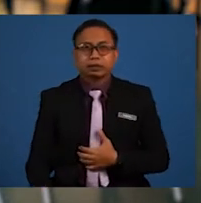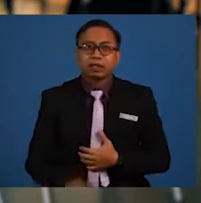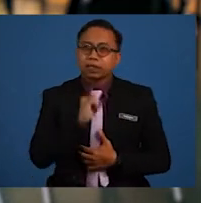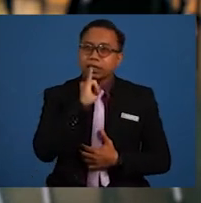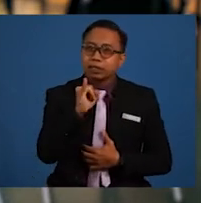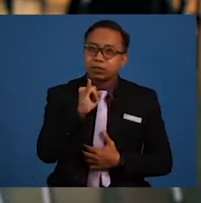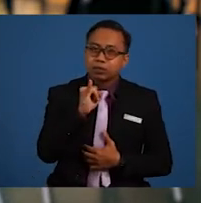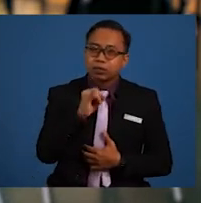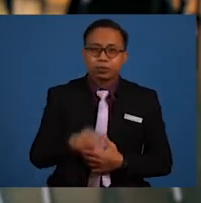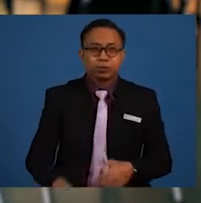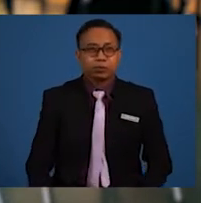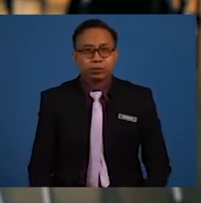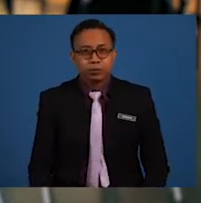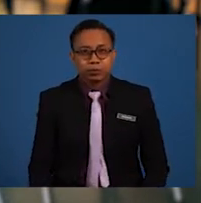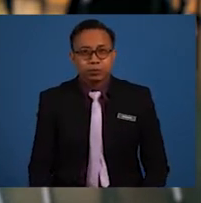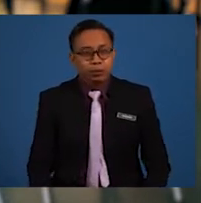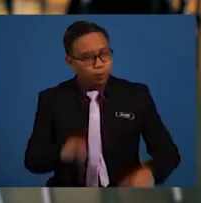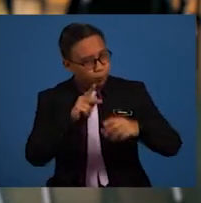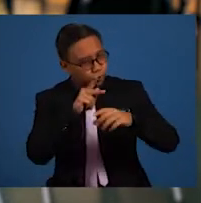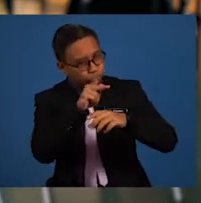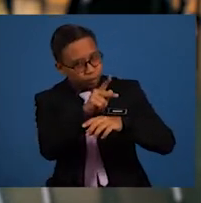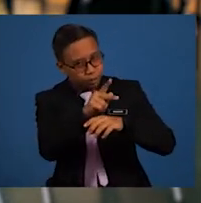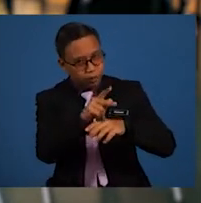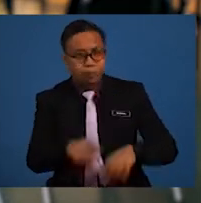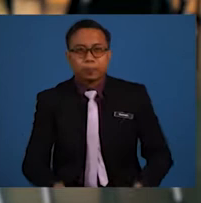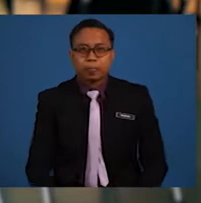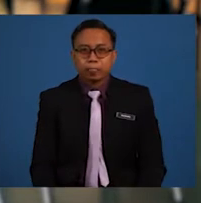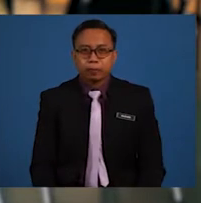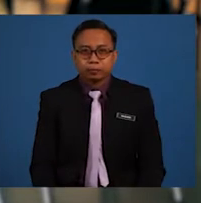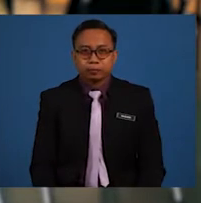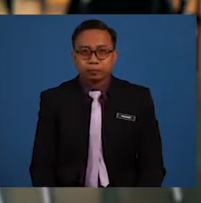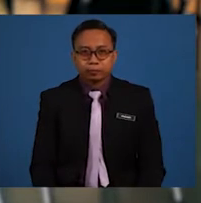is, of course, punctuation.